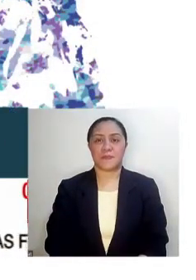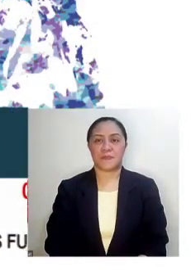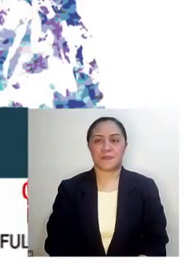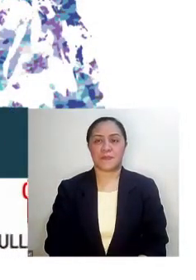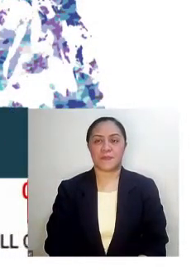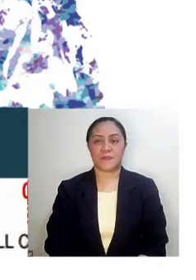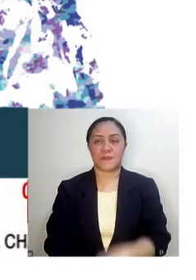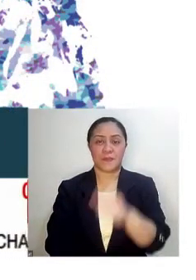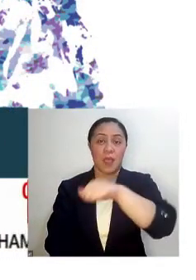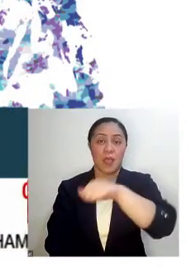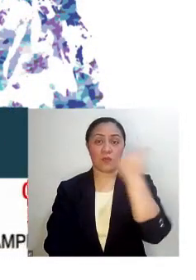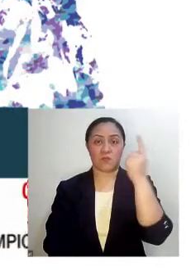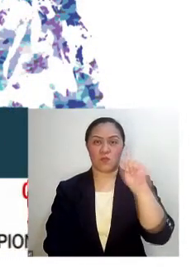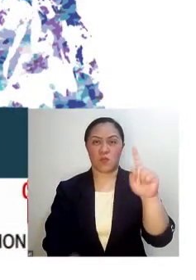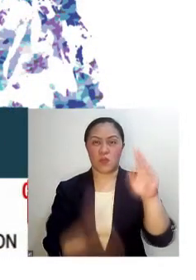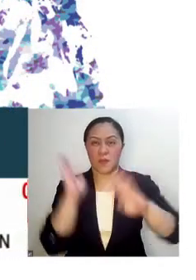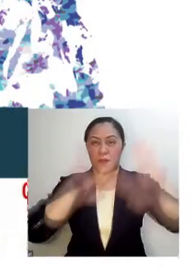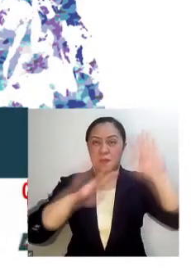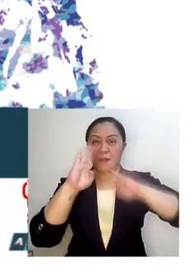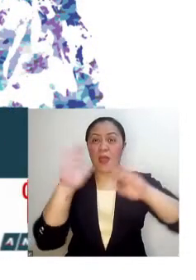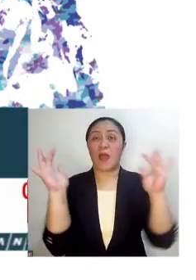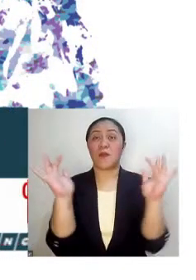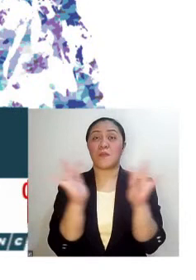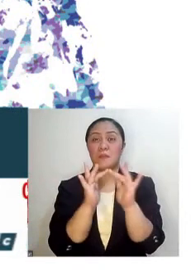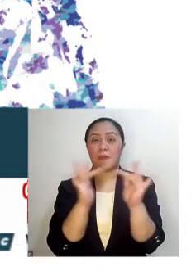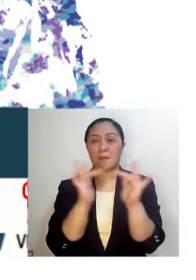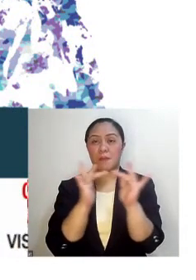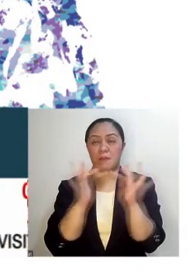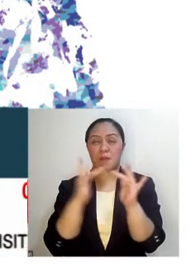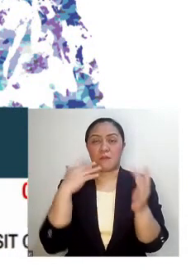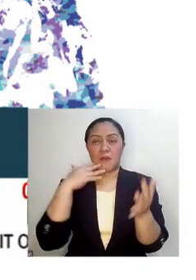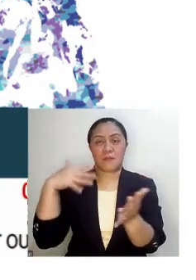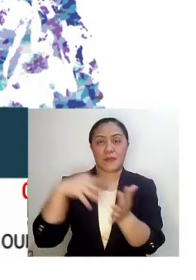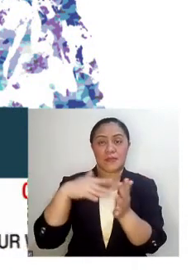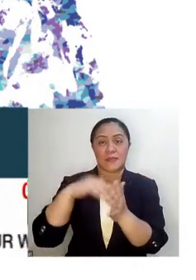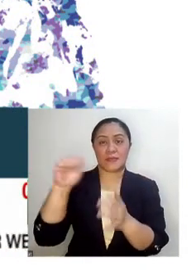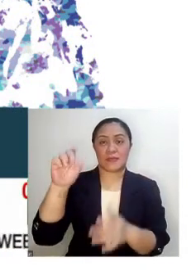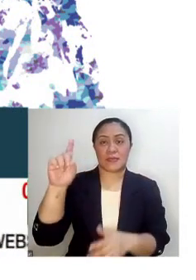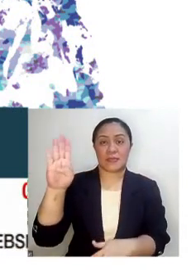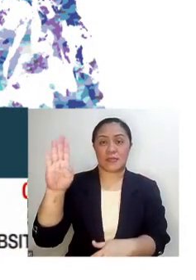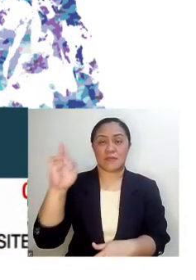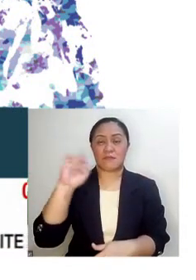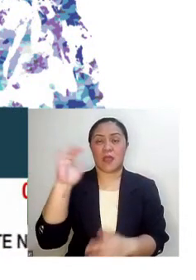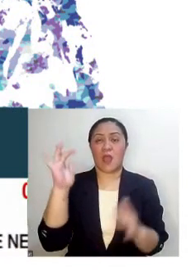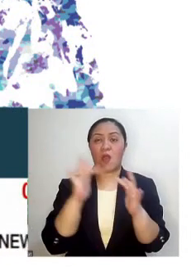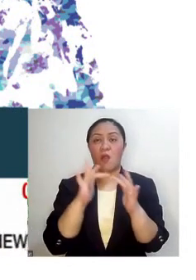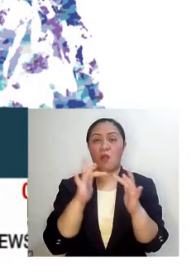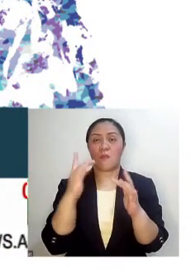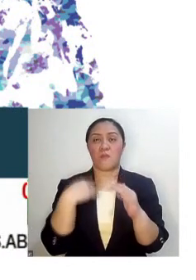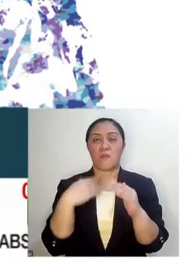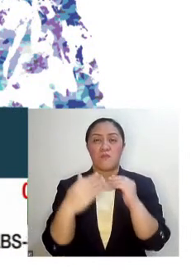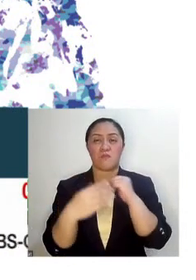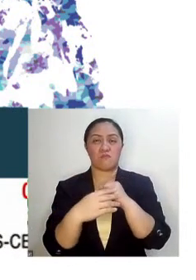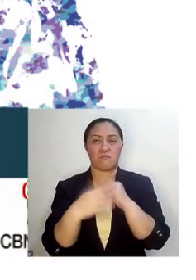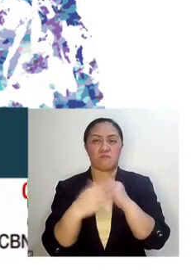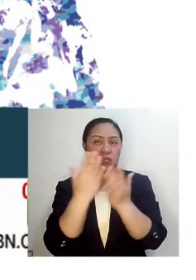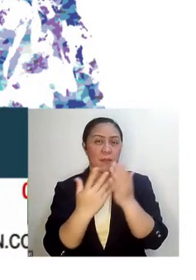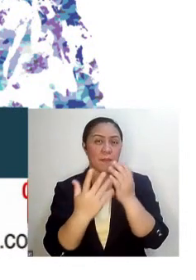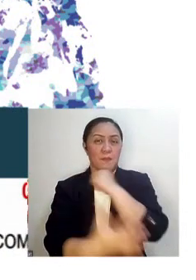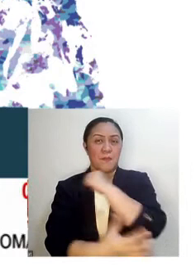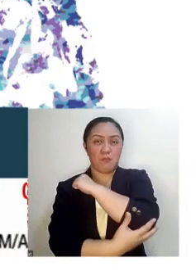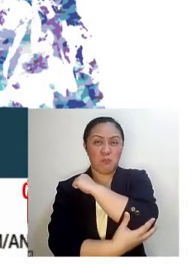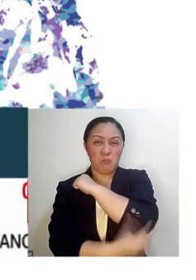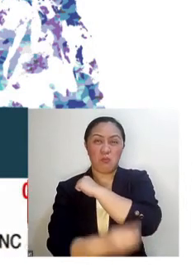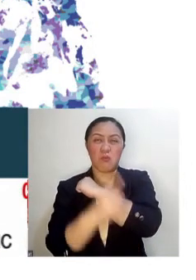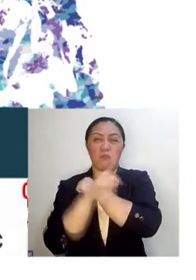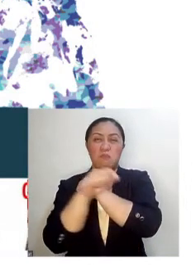problem. Connectivity. A joint study by the ADB and Thinking Machines shows the poorest cities in the Philippines have to deal with fixed